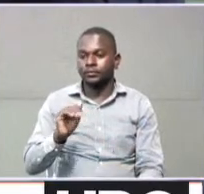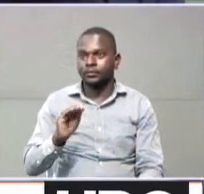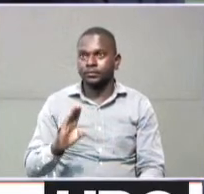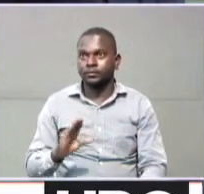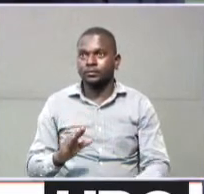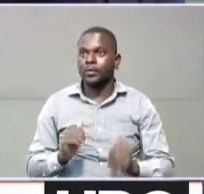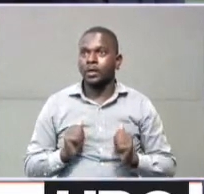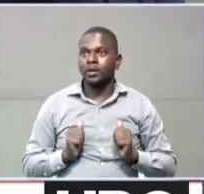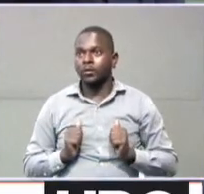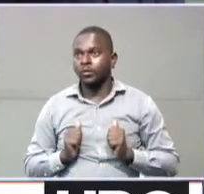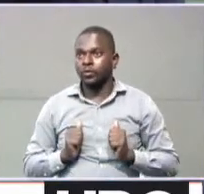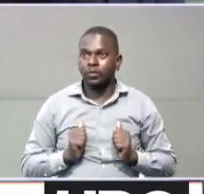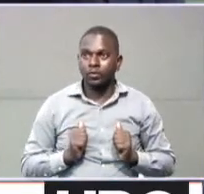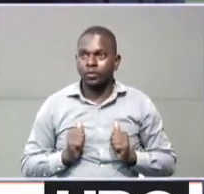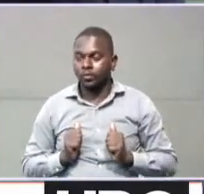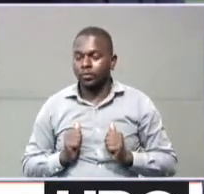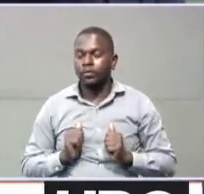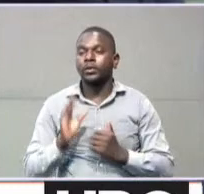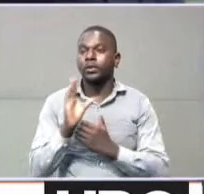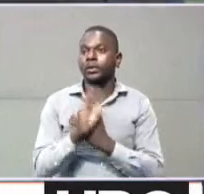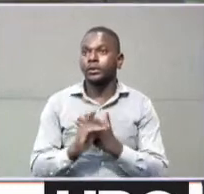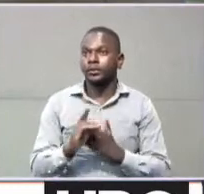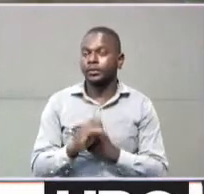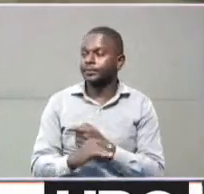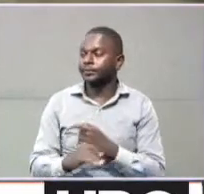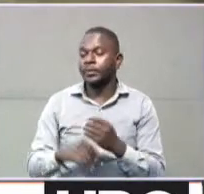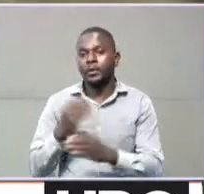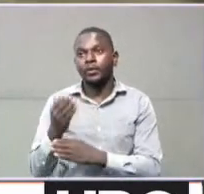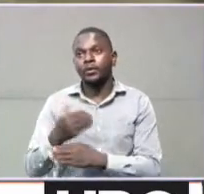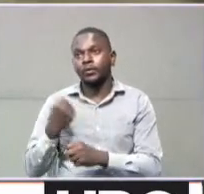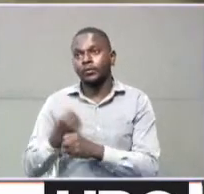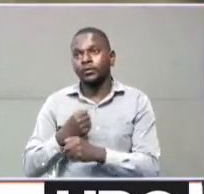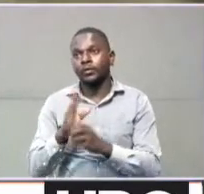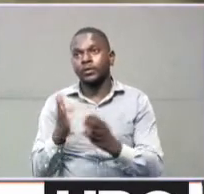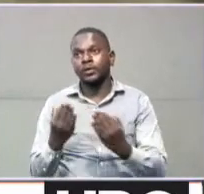requesting thank you right whenever speaker minister of works